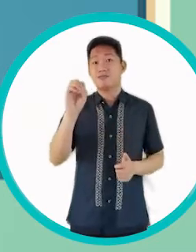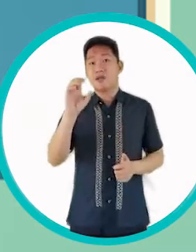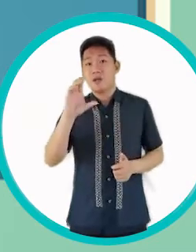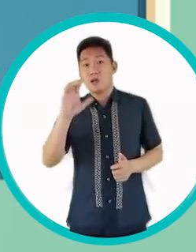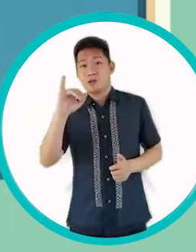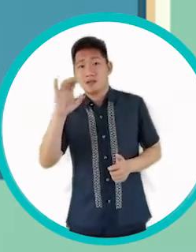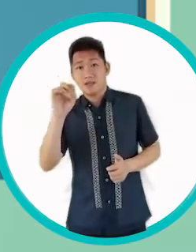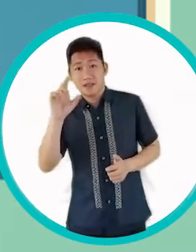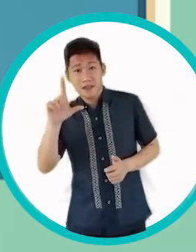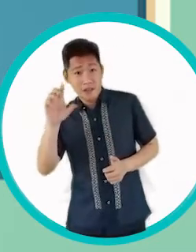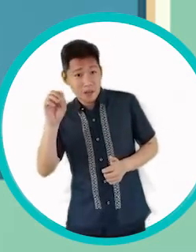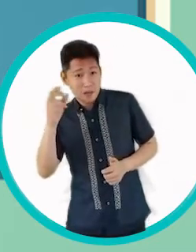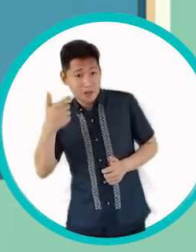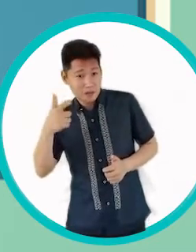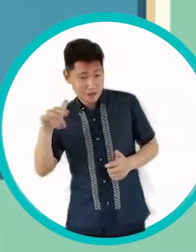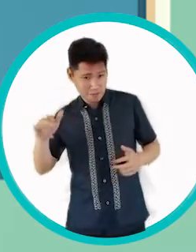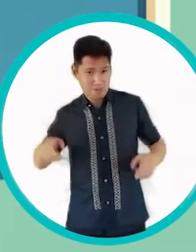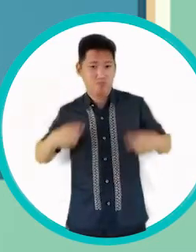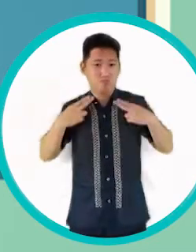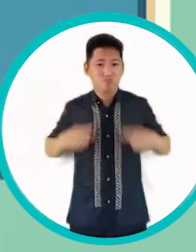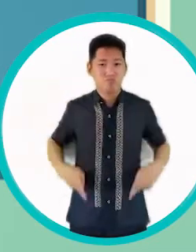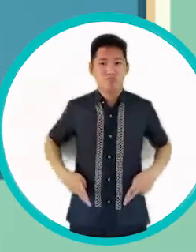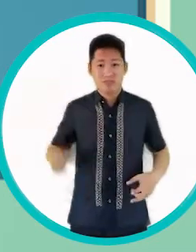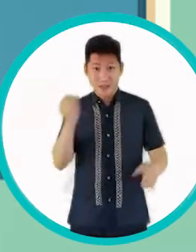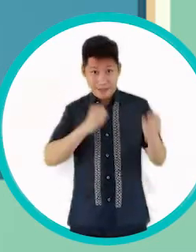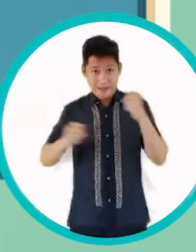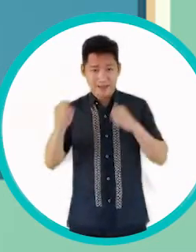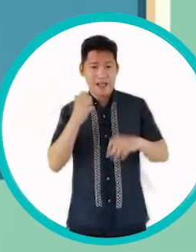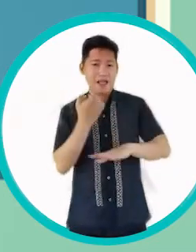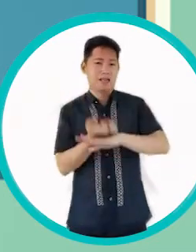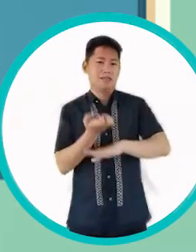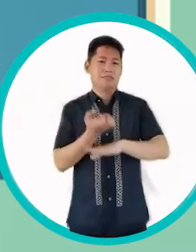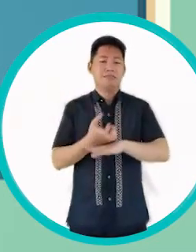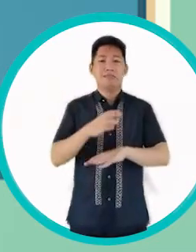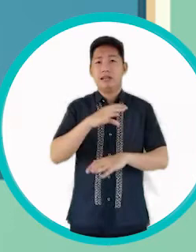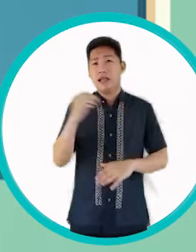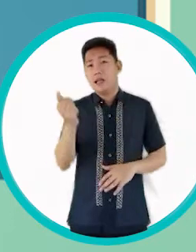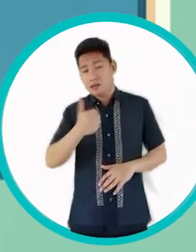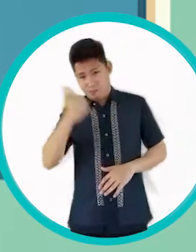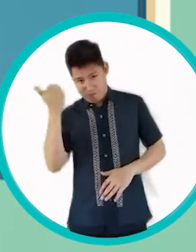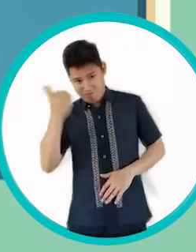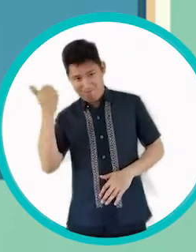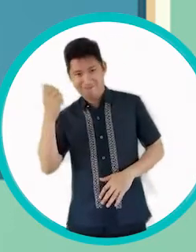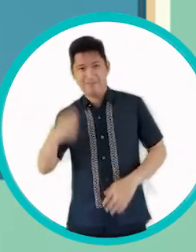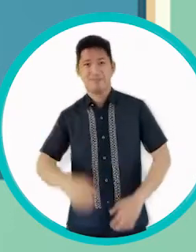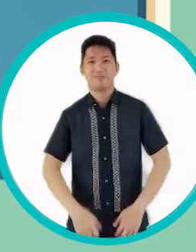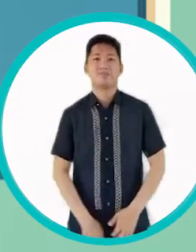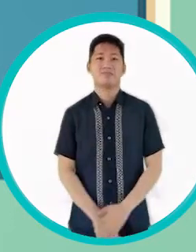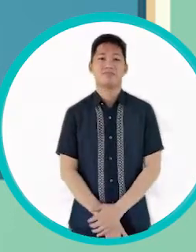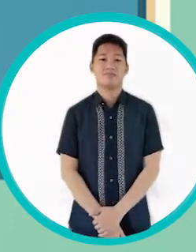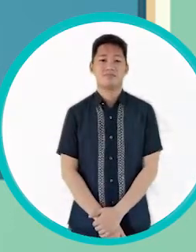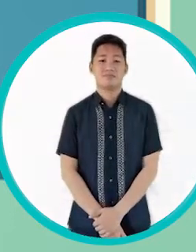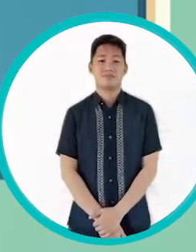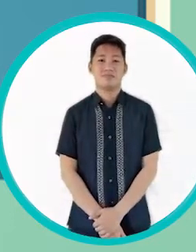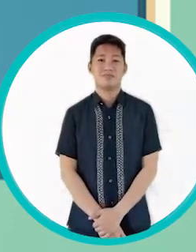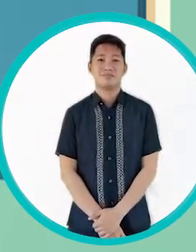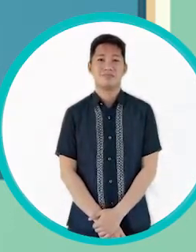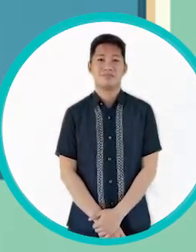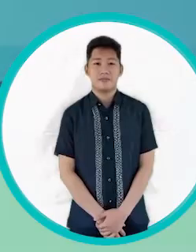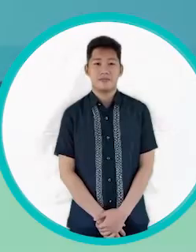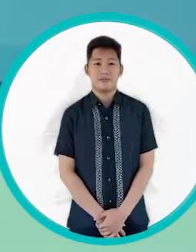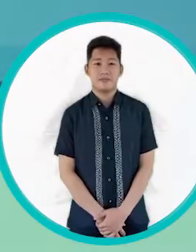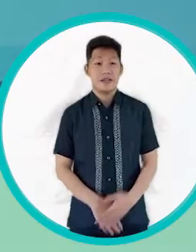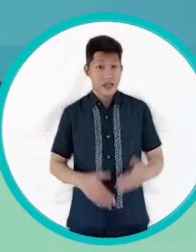as sociology, humanities, sciences, economics, and the